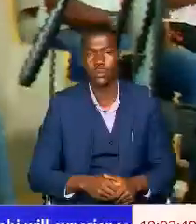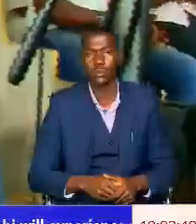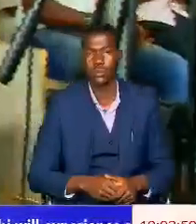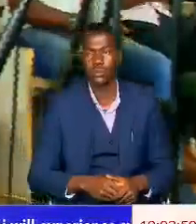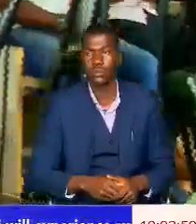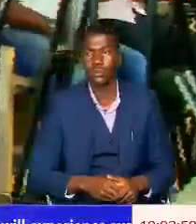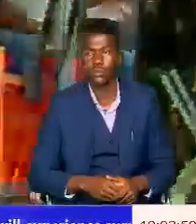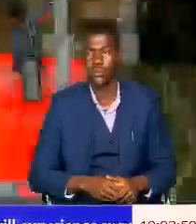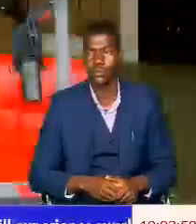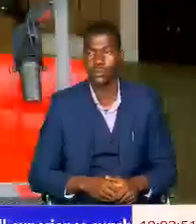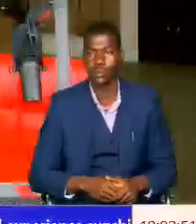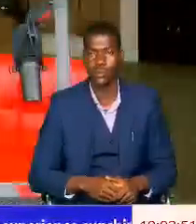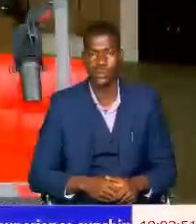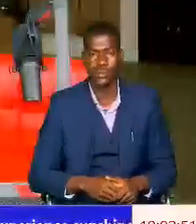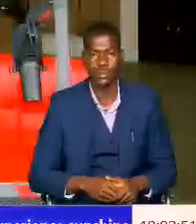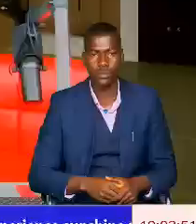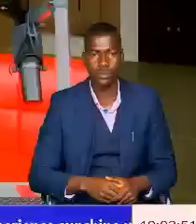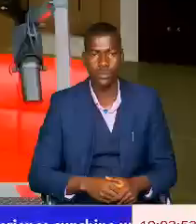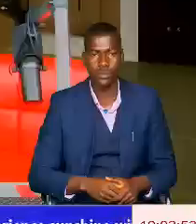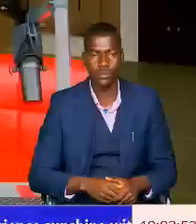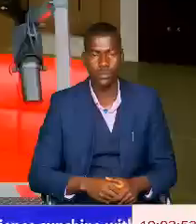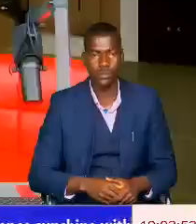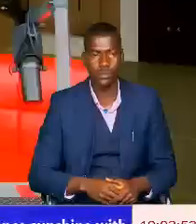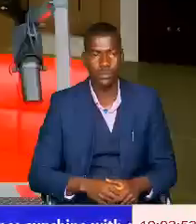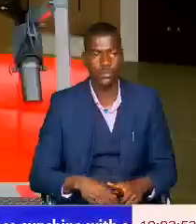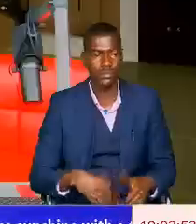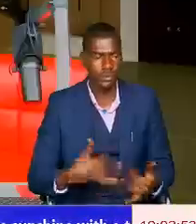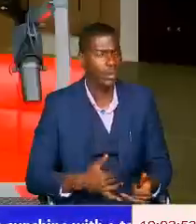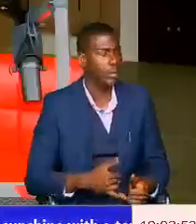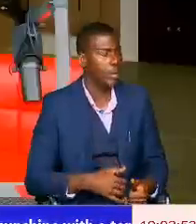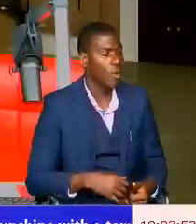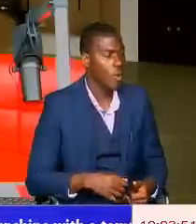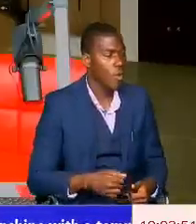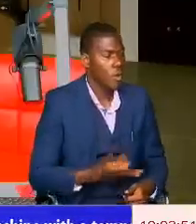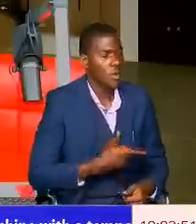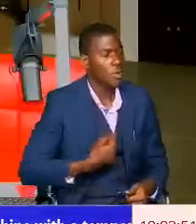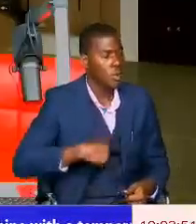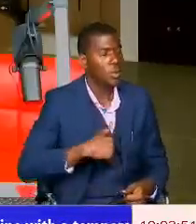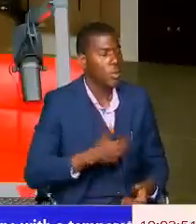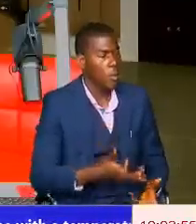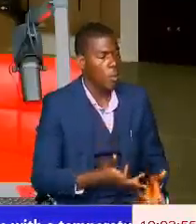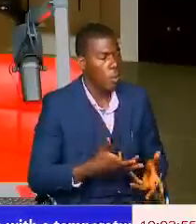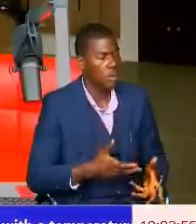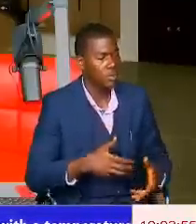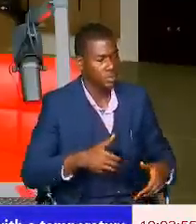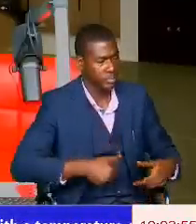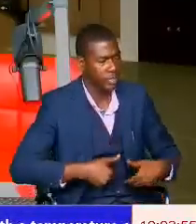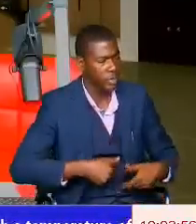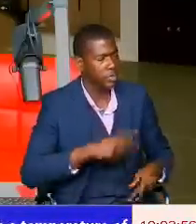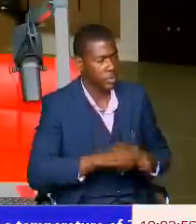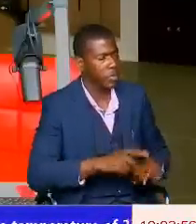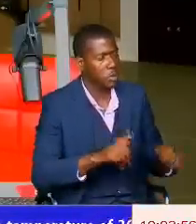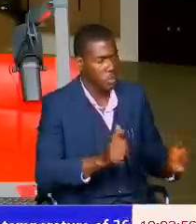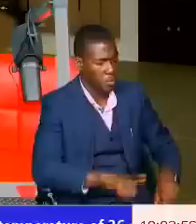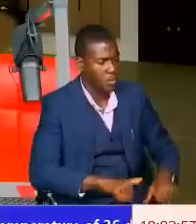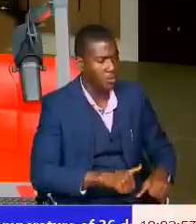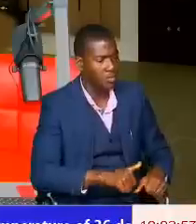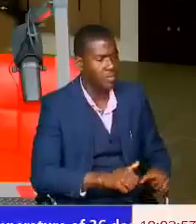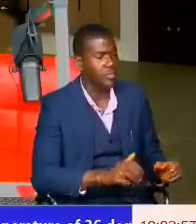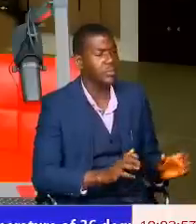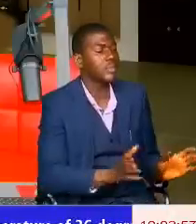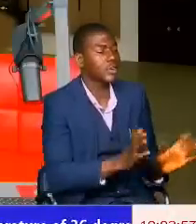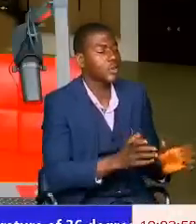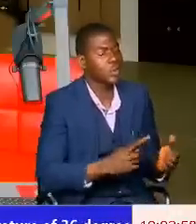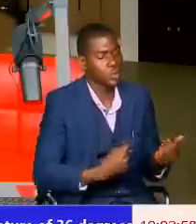Thank you, sir. Thank you. That is part of the youth engagement, something we are thinking of, creating employment. So anytime when you get